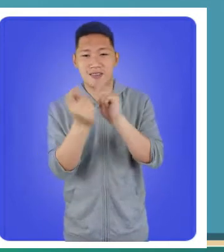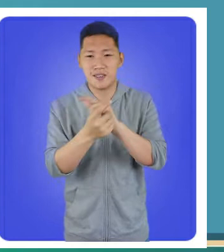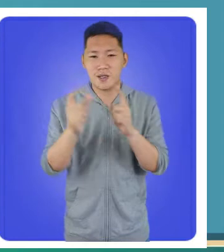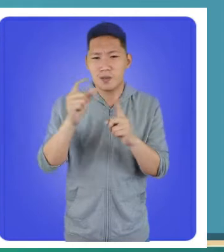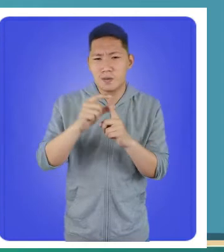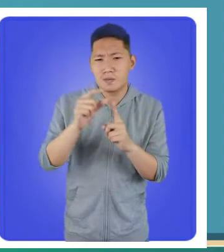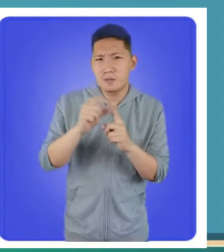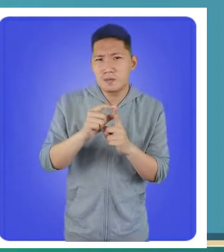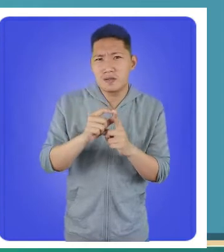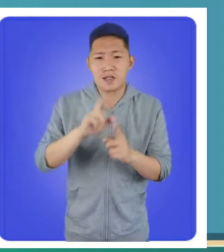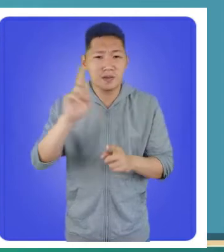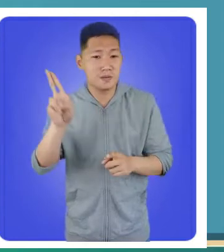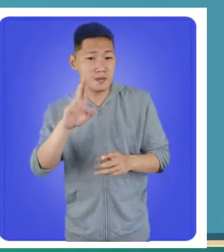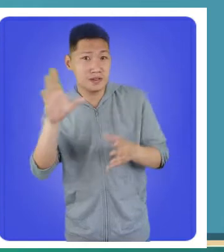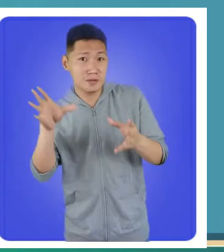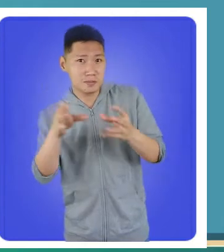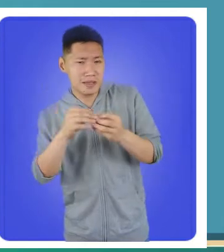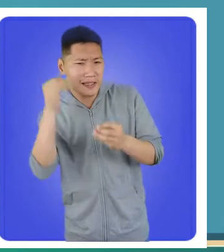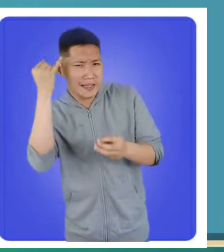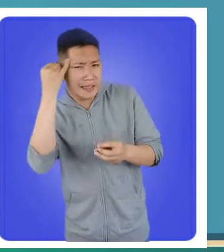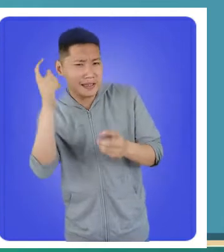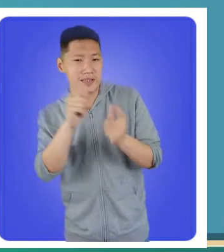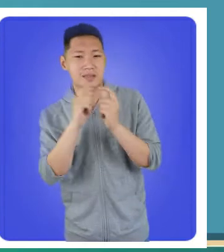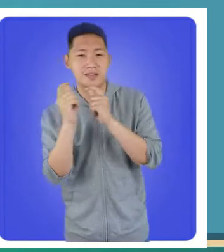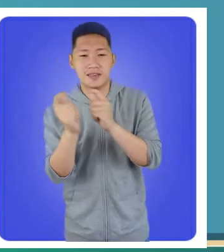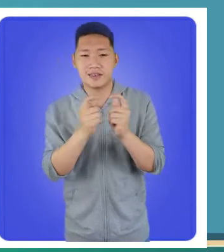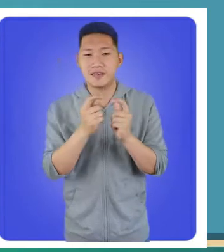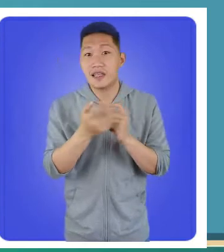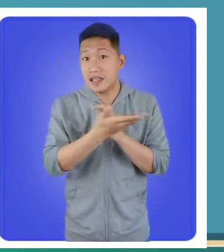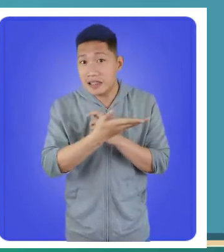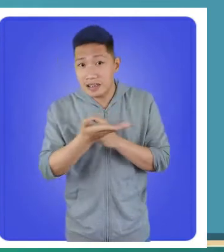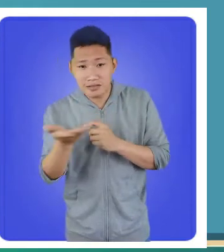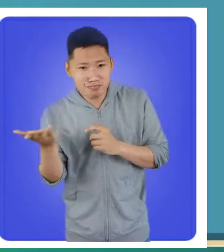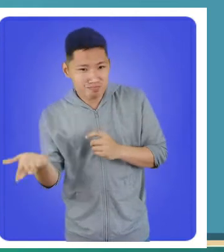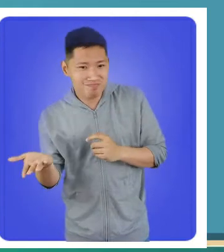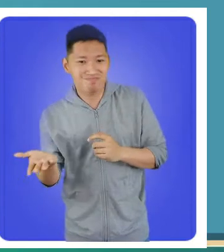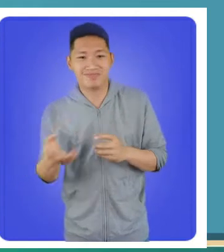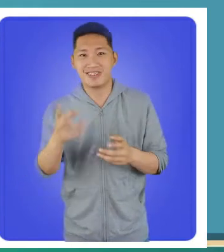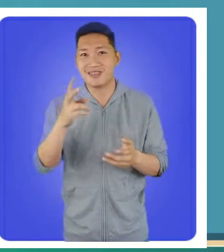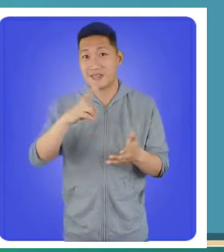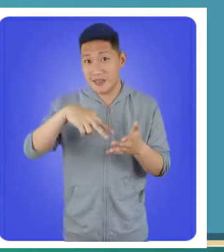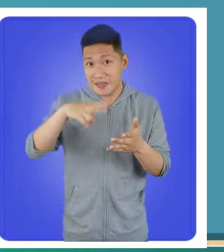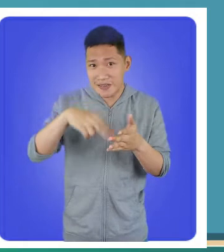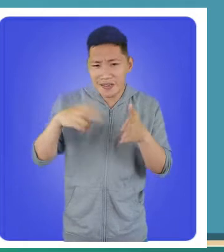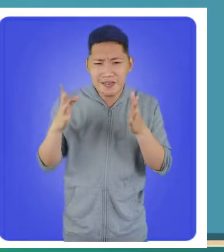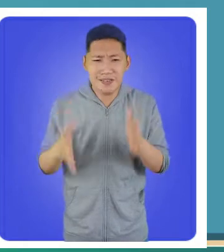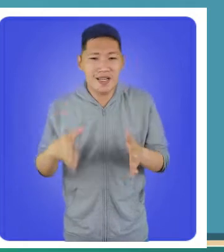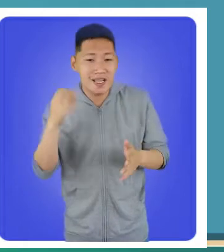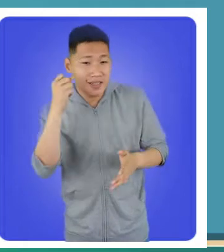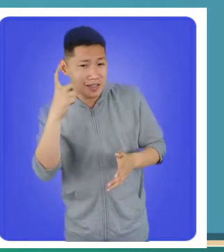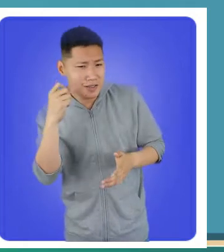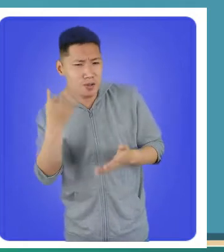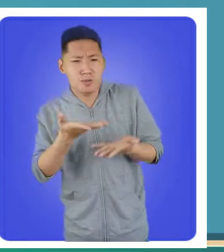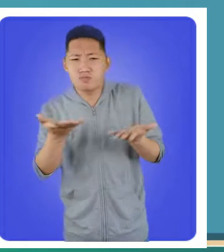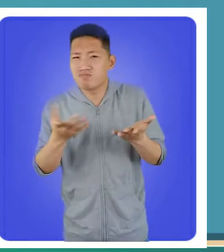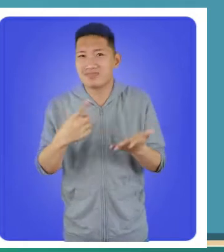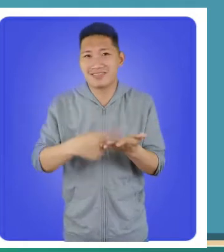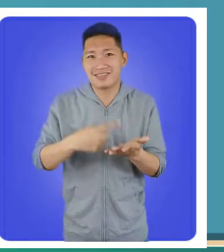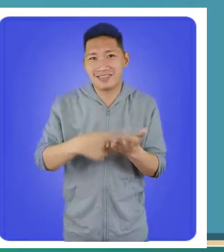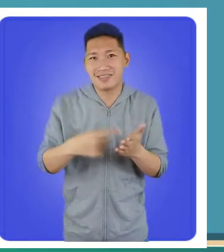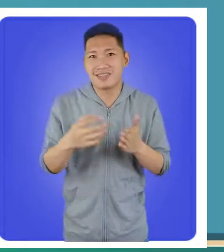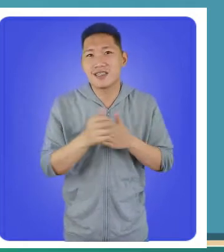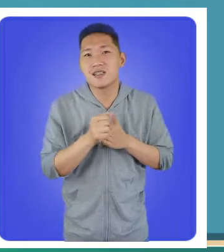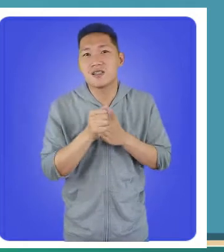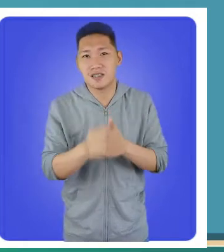transition words or signals are used to bind ideas together. These will enable the reader to understand where